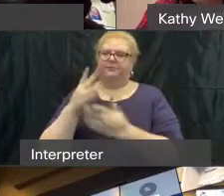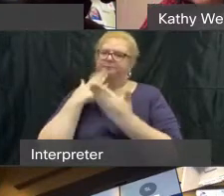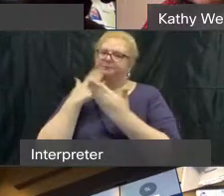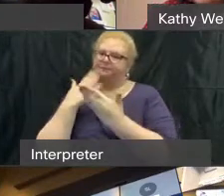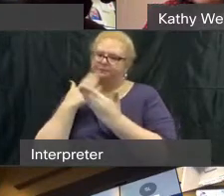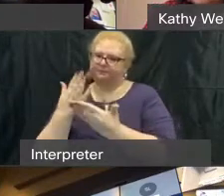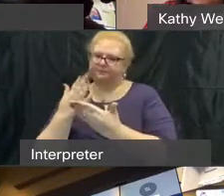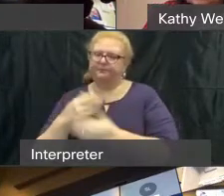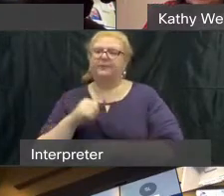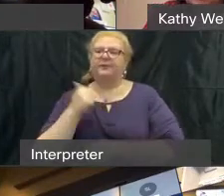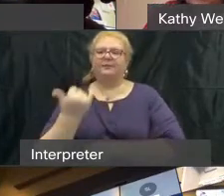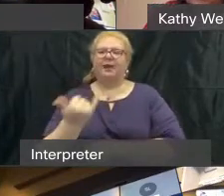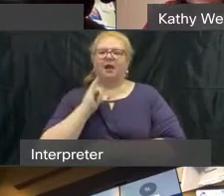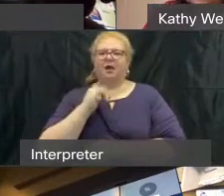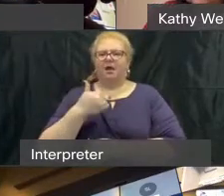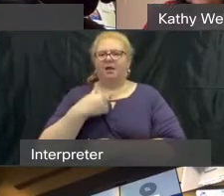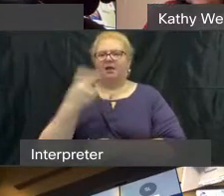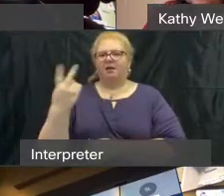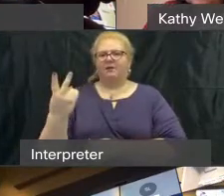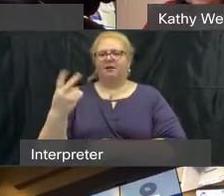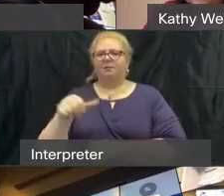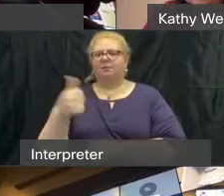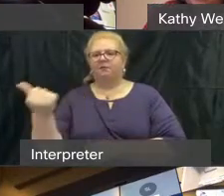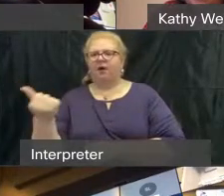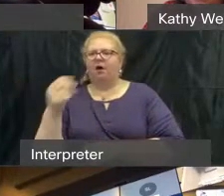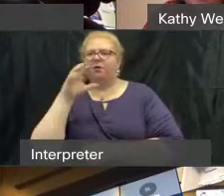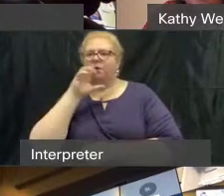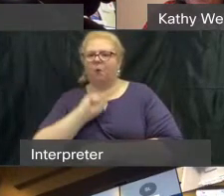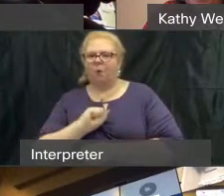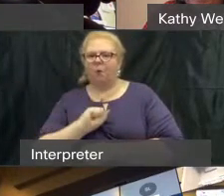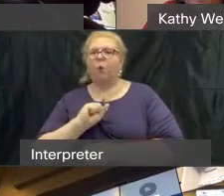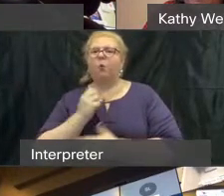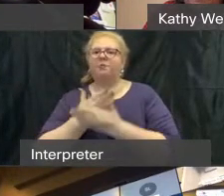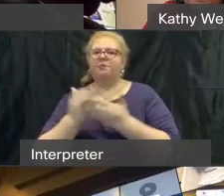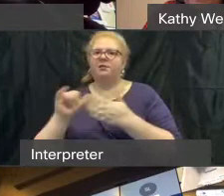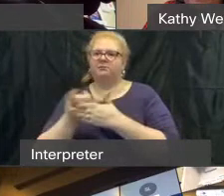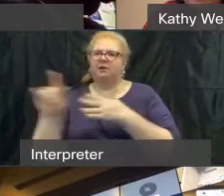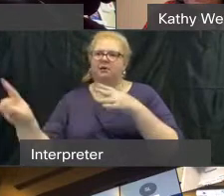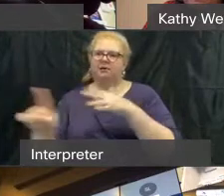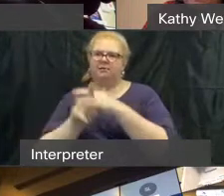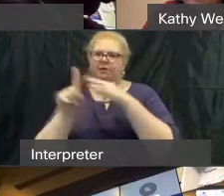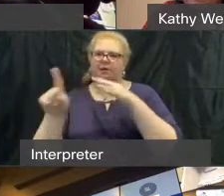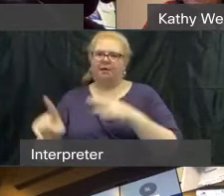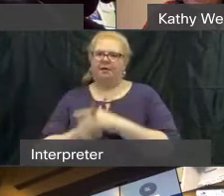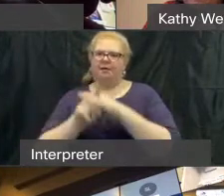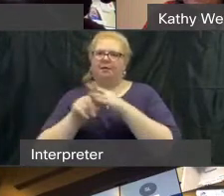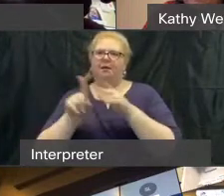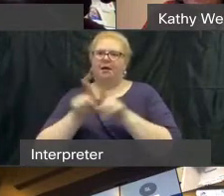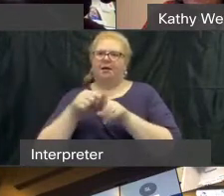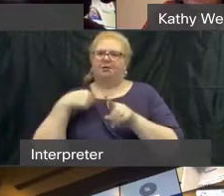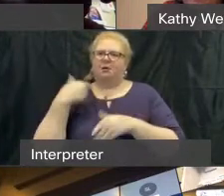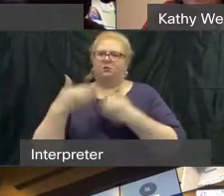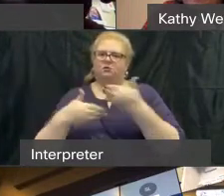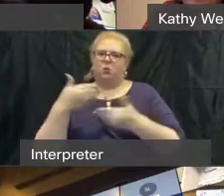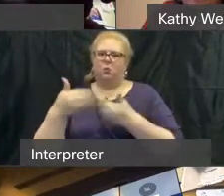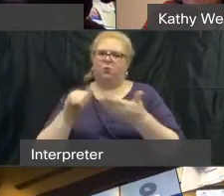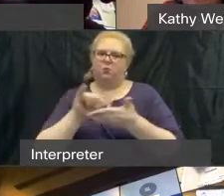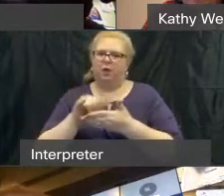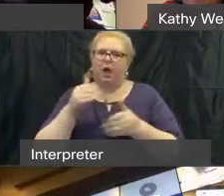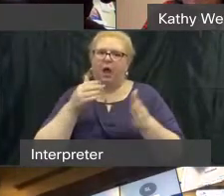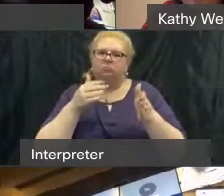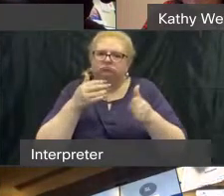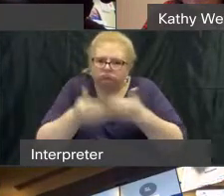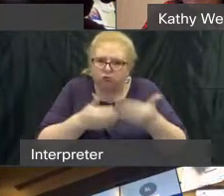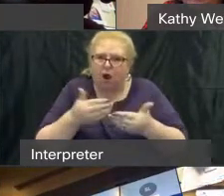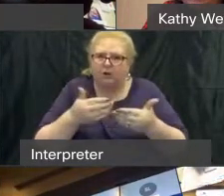have a couple other things, Mayor, that came up as I plow through this process. I wanted to make